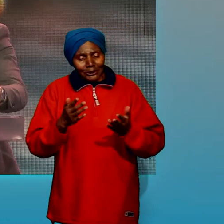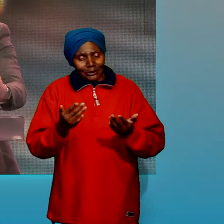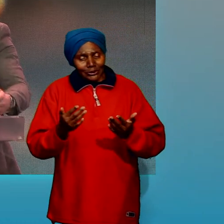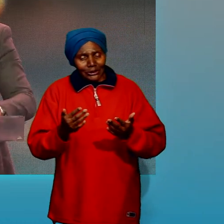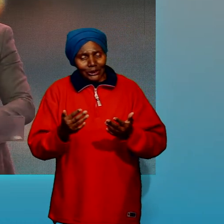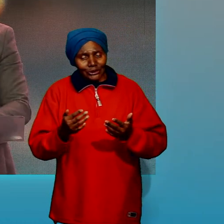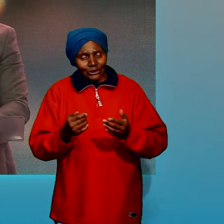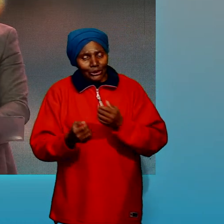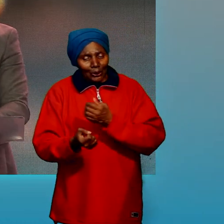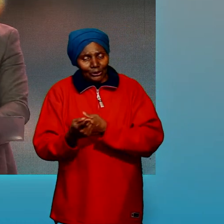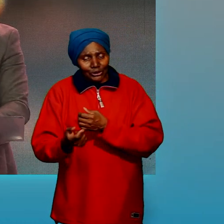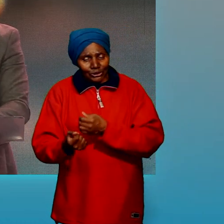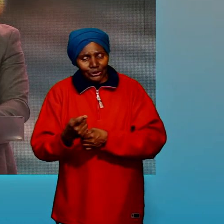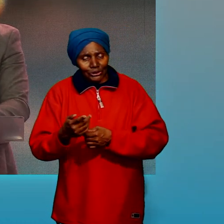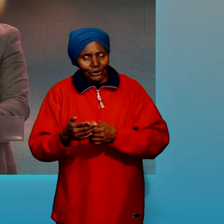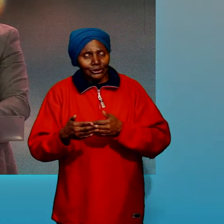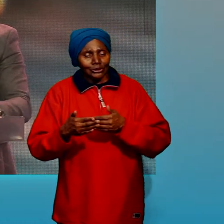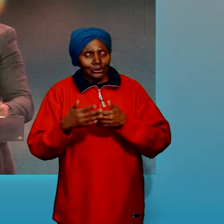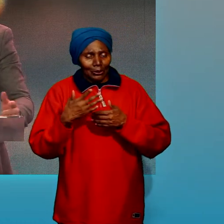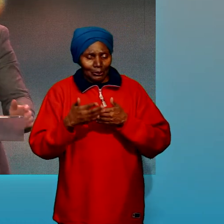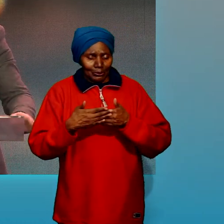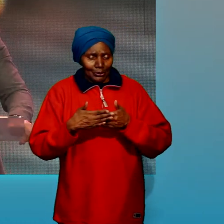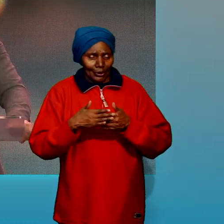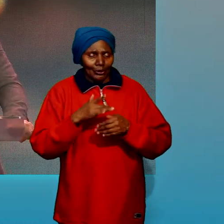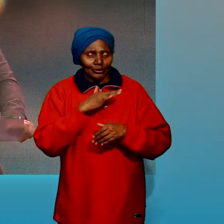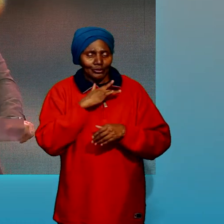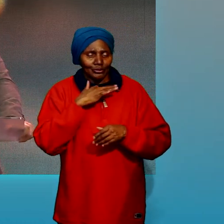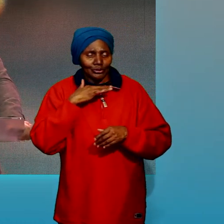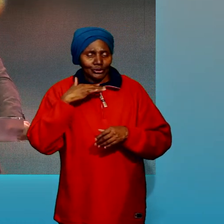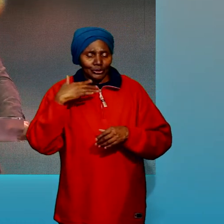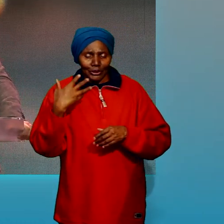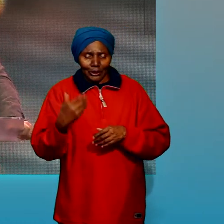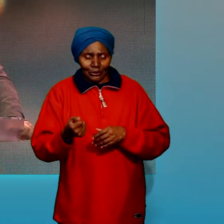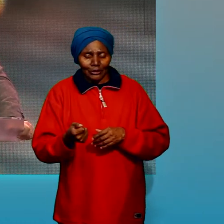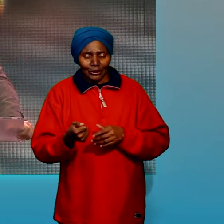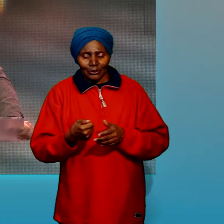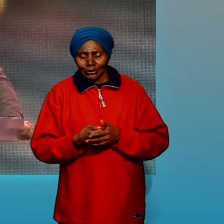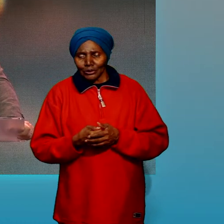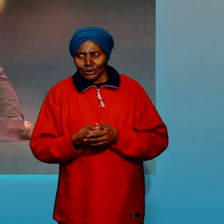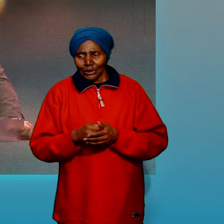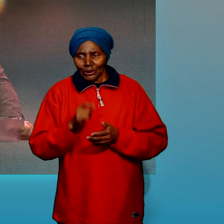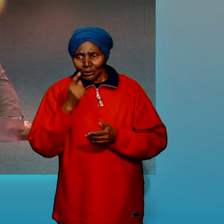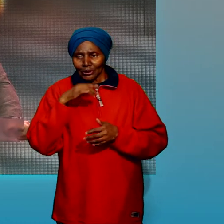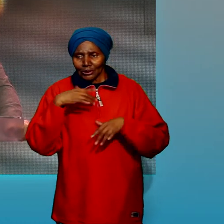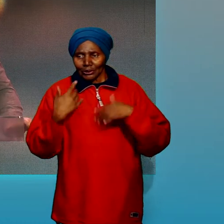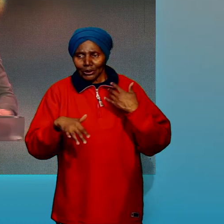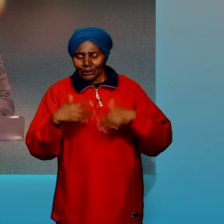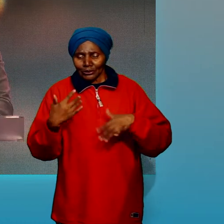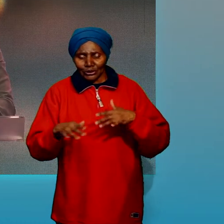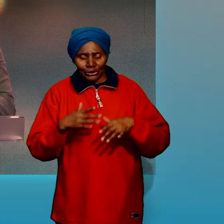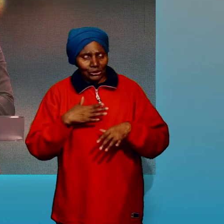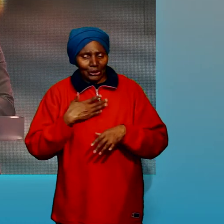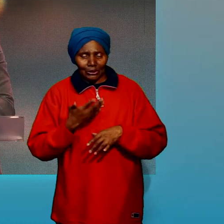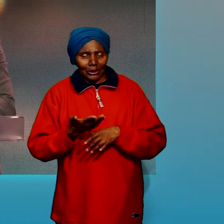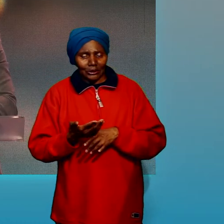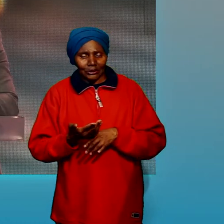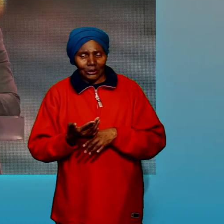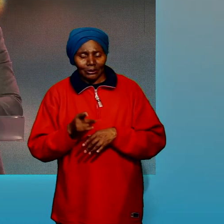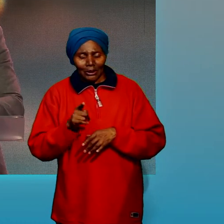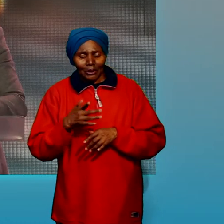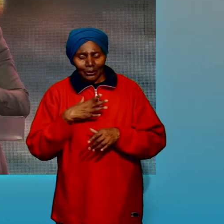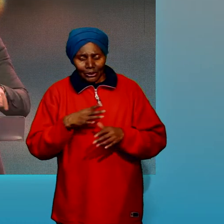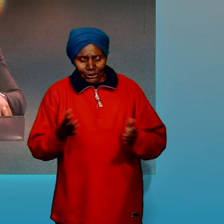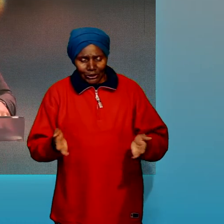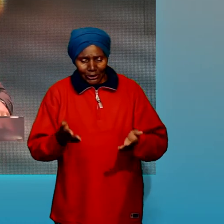bear more fruit. It involves pruning, breaking. It may be painful. You probably won't like it. Be encouraged.